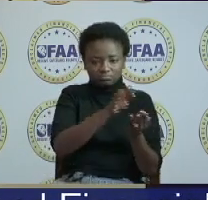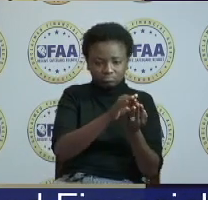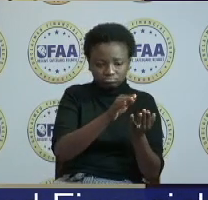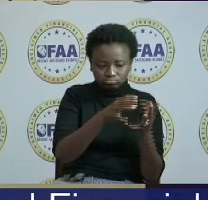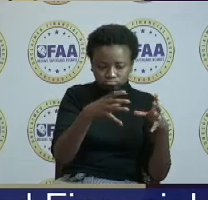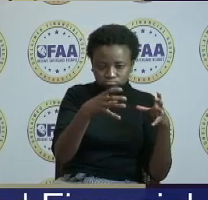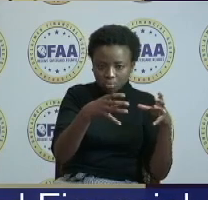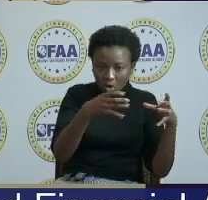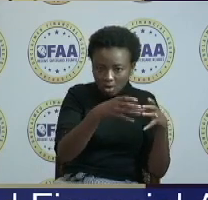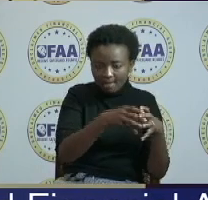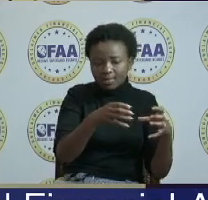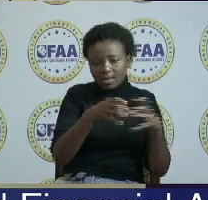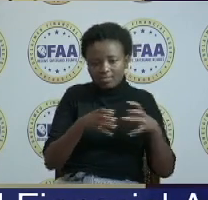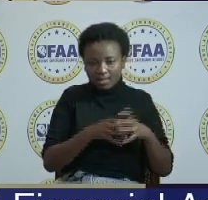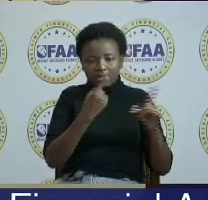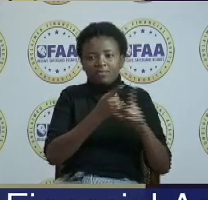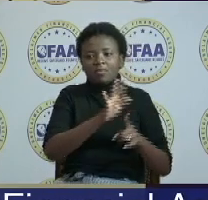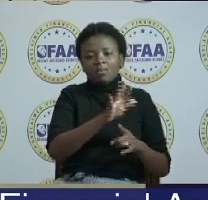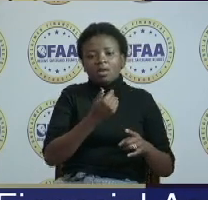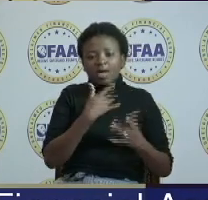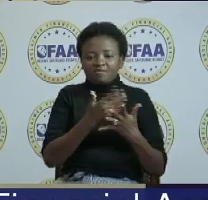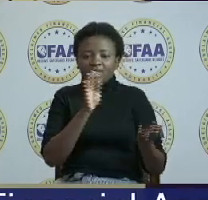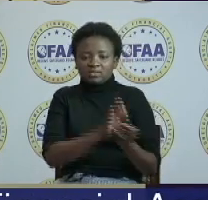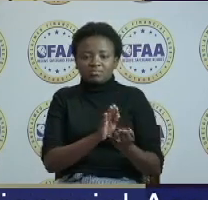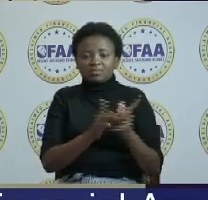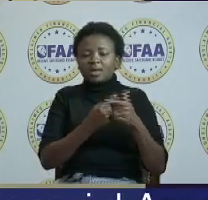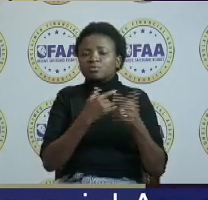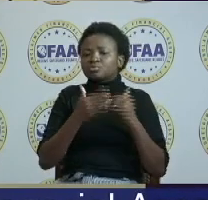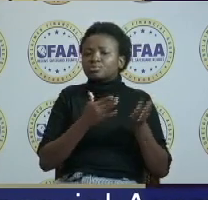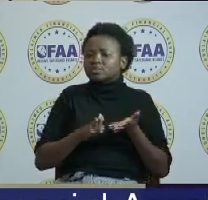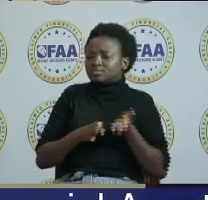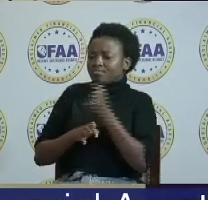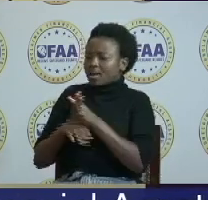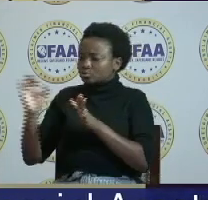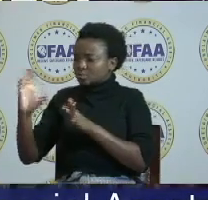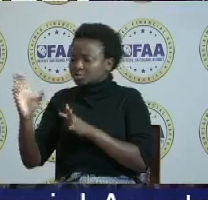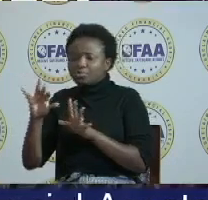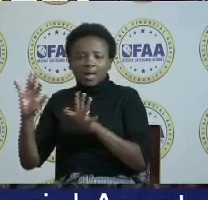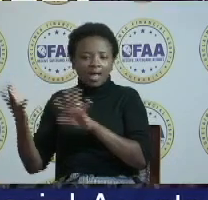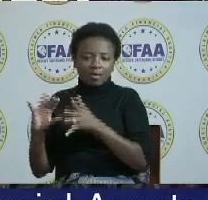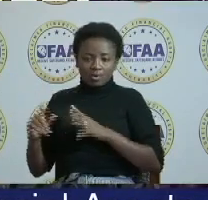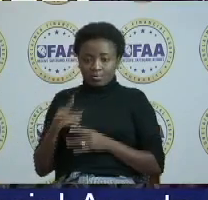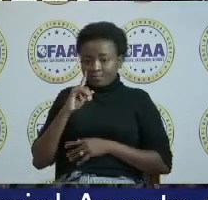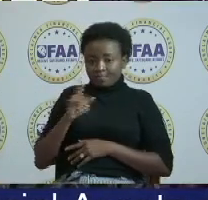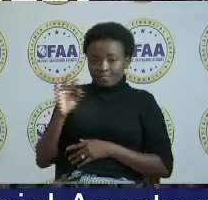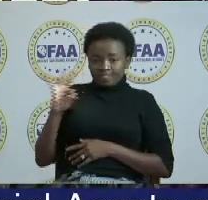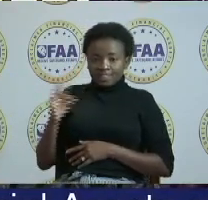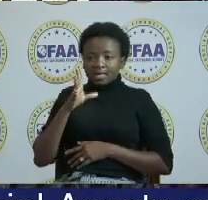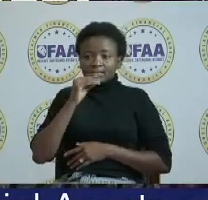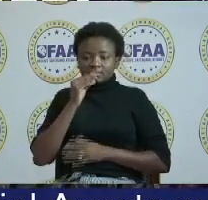received funds, and reunification to the rightful owners. So I would like to hand you over to our third speaker, that is